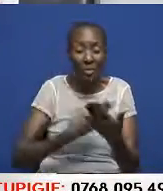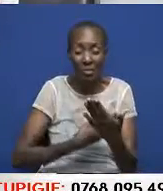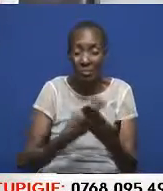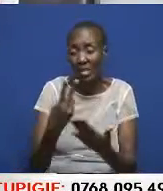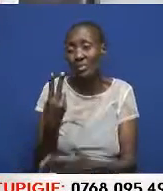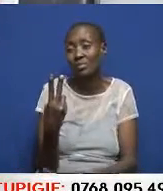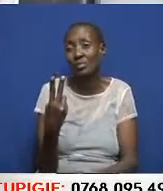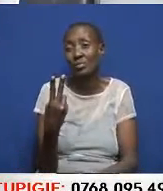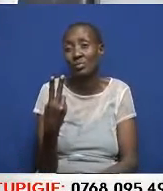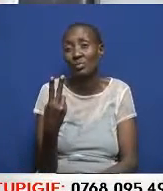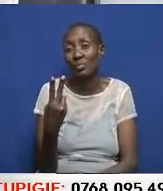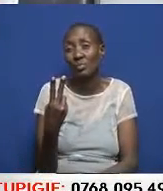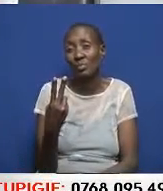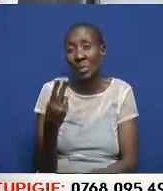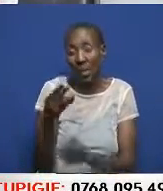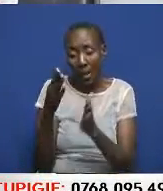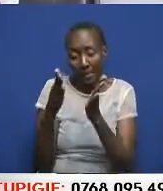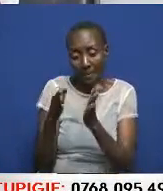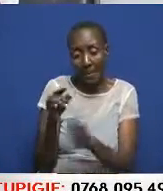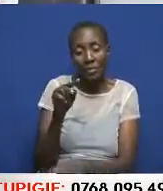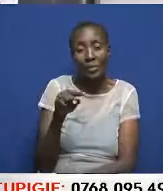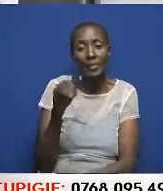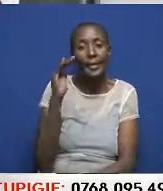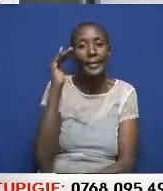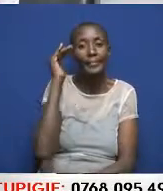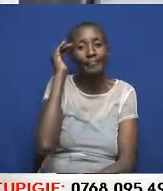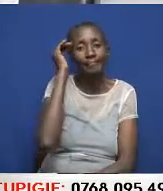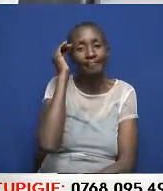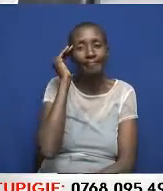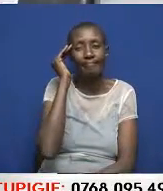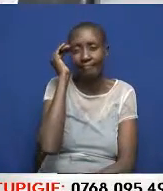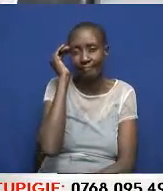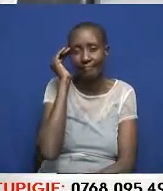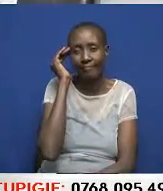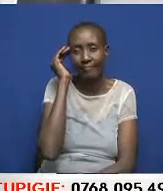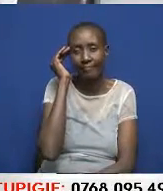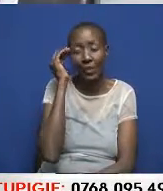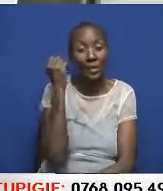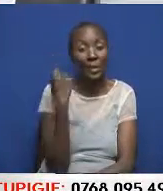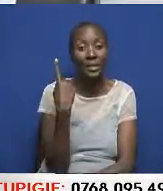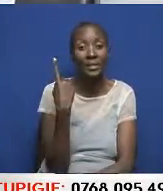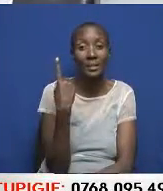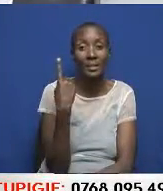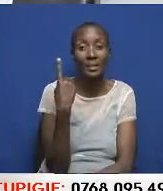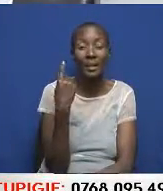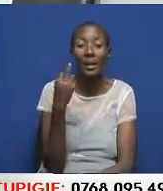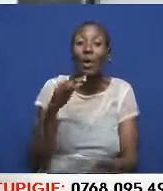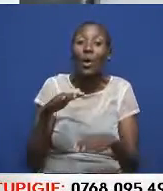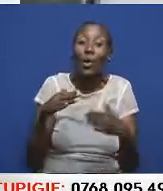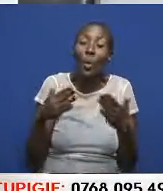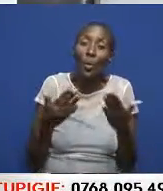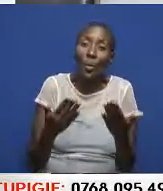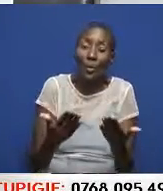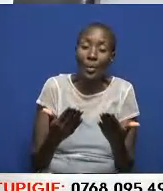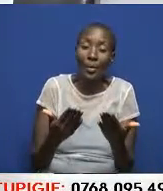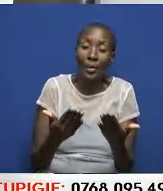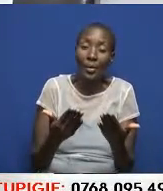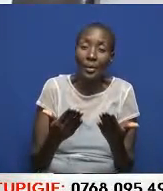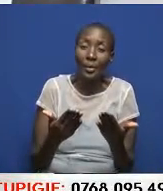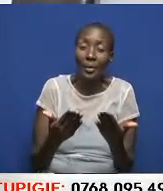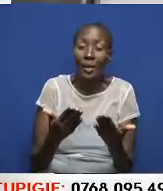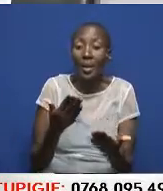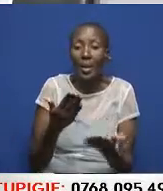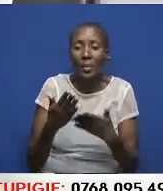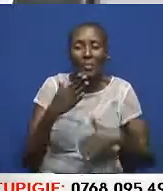is someone who is having a mental breakdown, you get. Or you, on the other hand, you're too